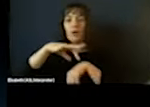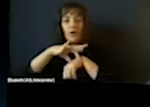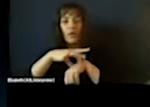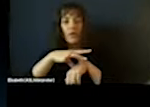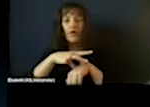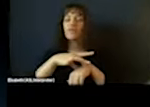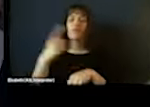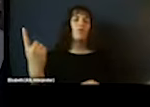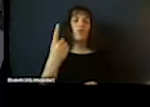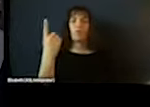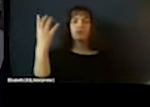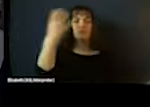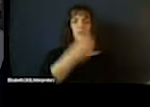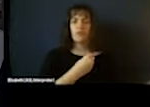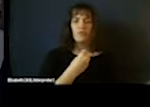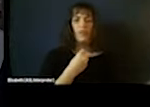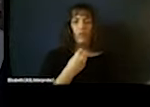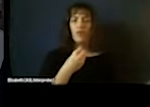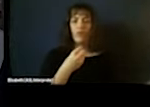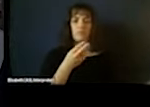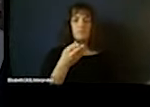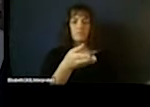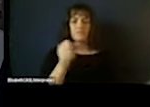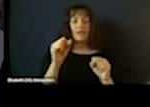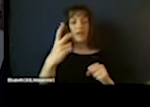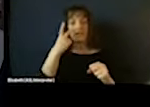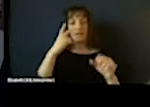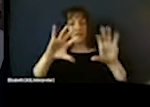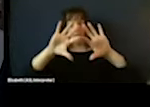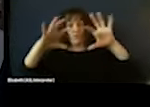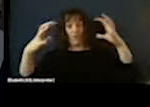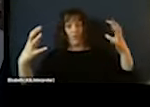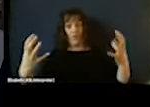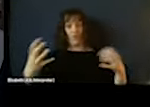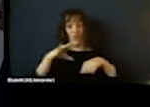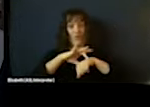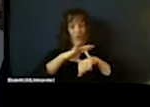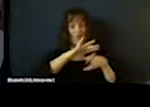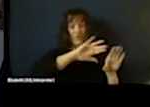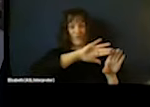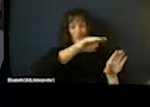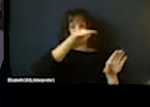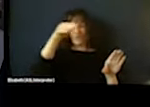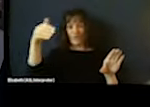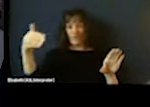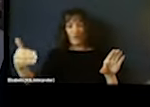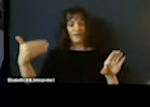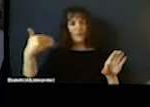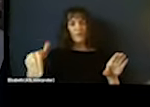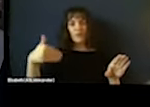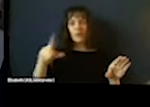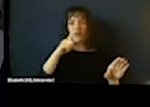really beautiful. As you see that whole earth, it is a really interesting moment because you